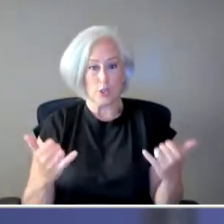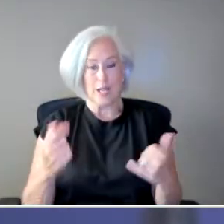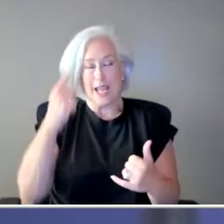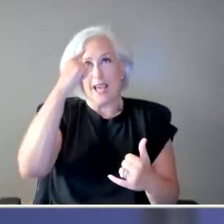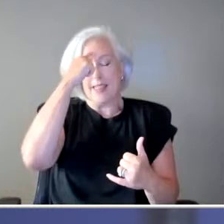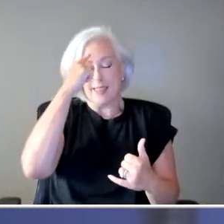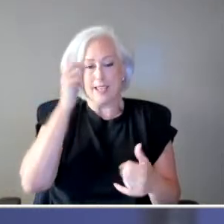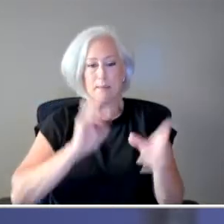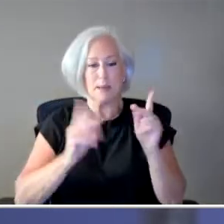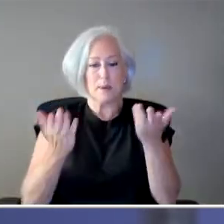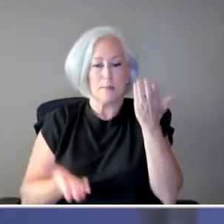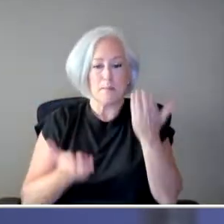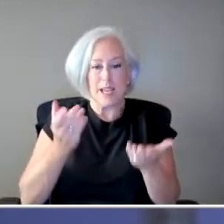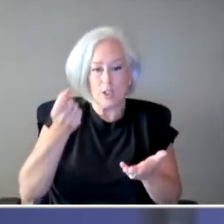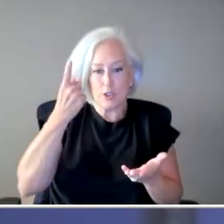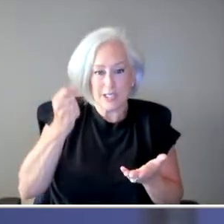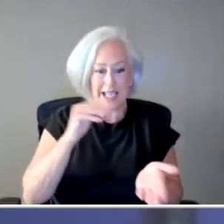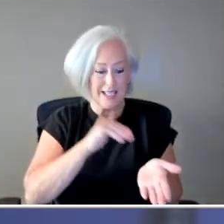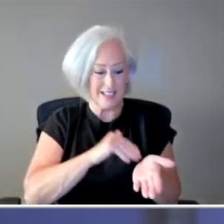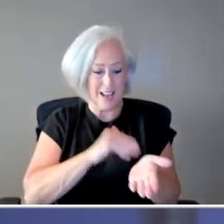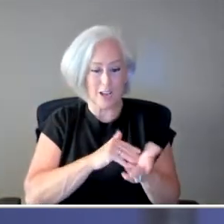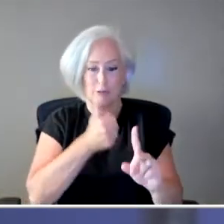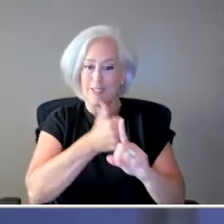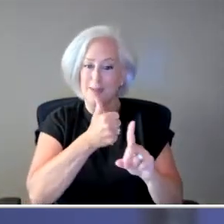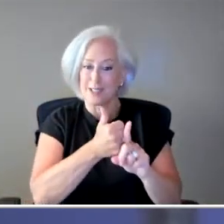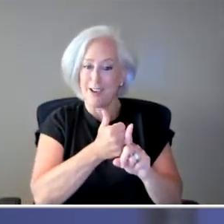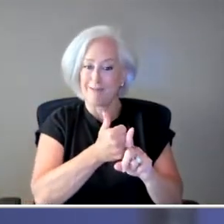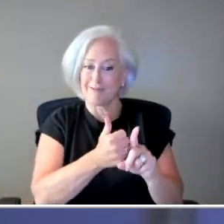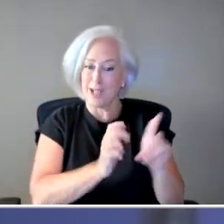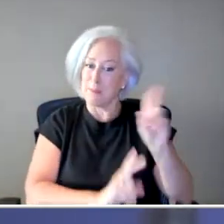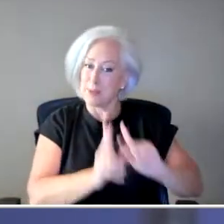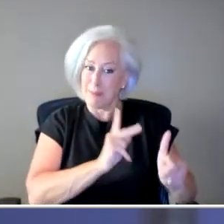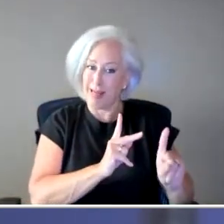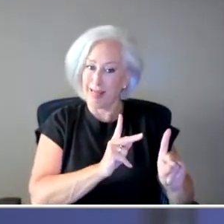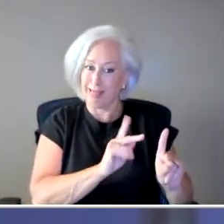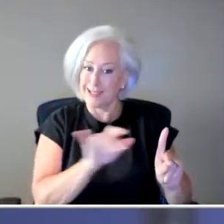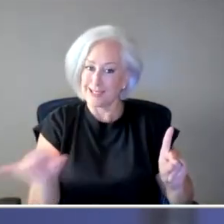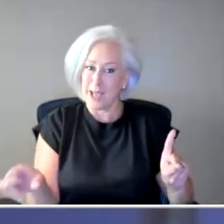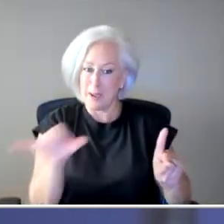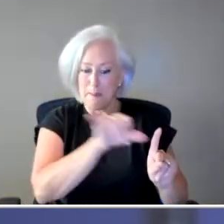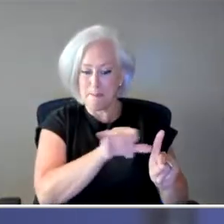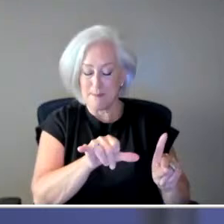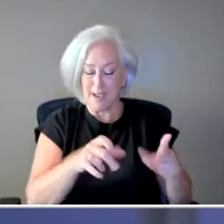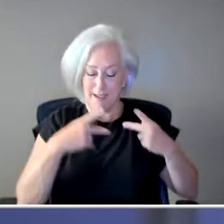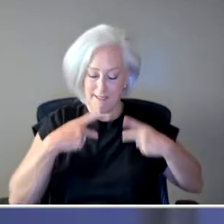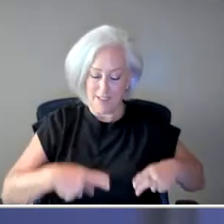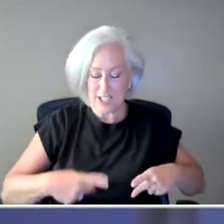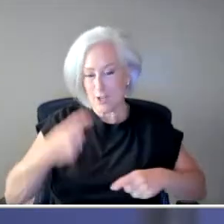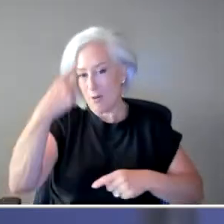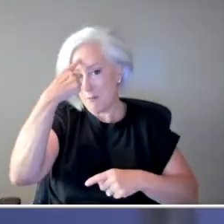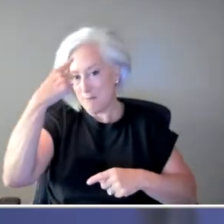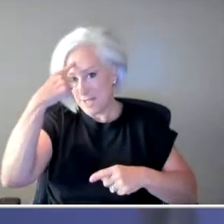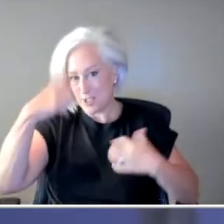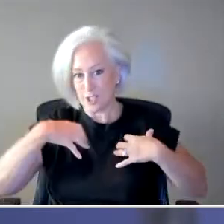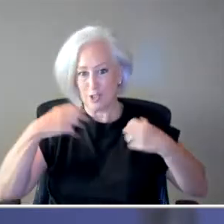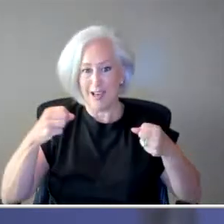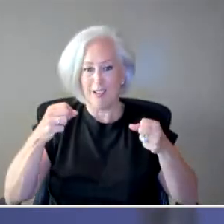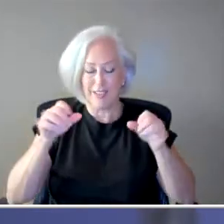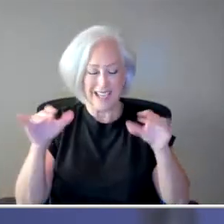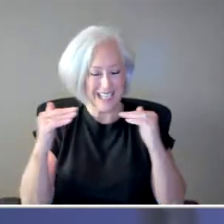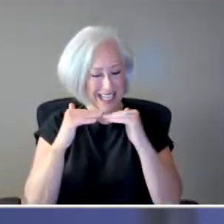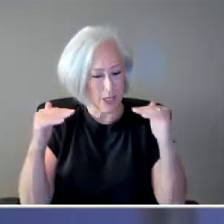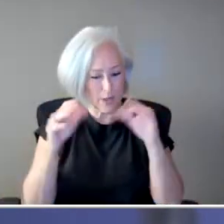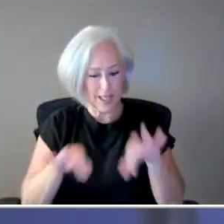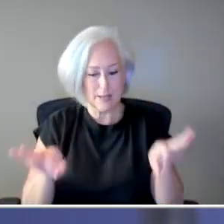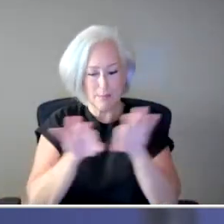understand that doctors are people too, and that our physical and mental well-being are just as important to us as theirs is to